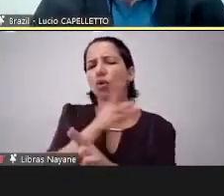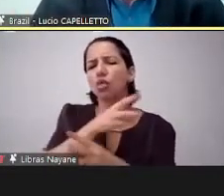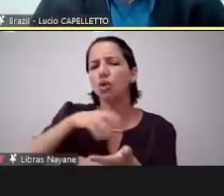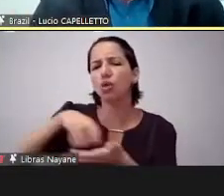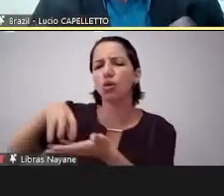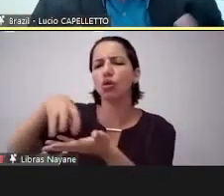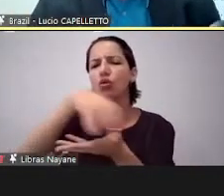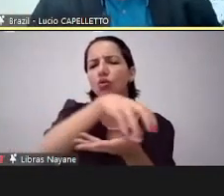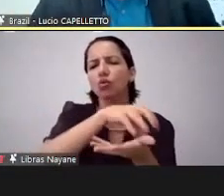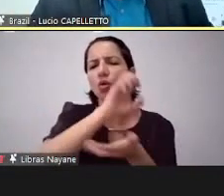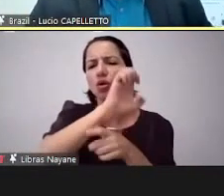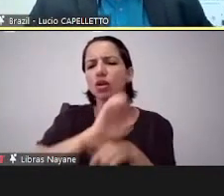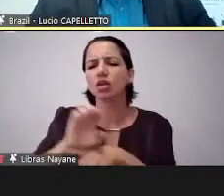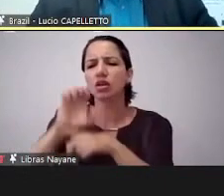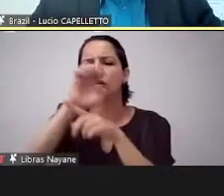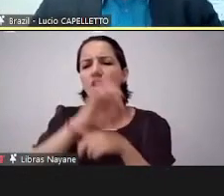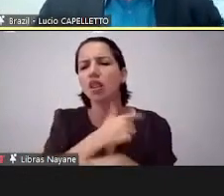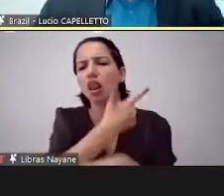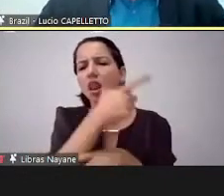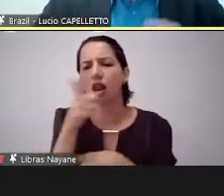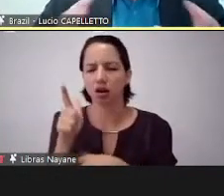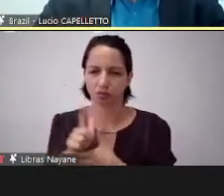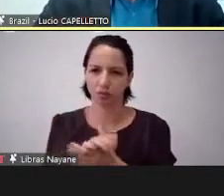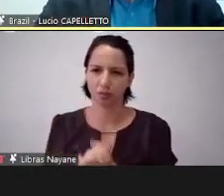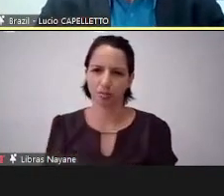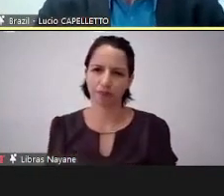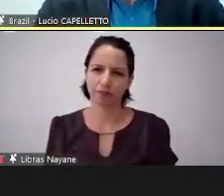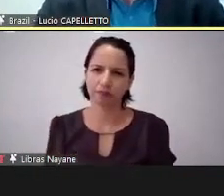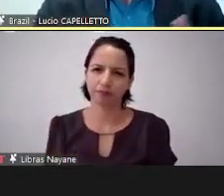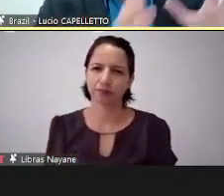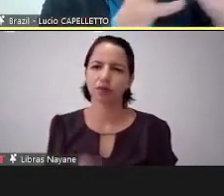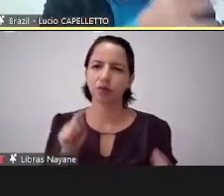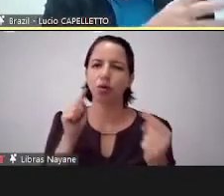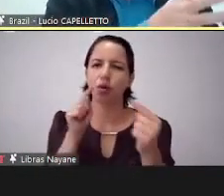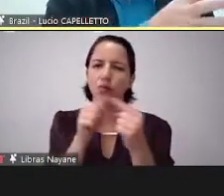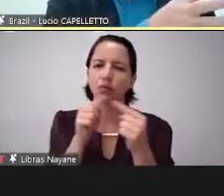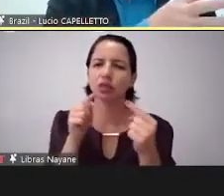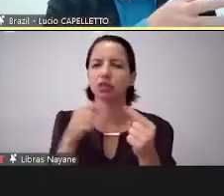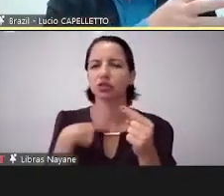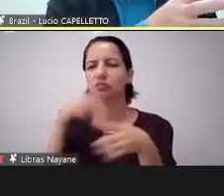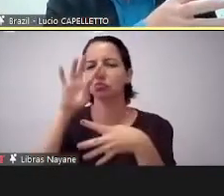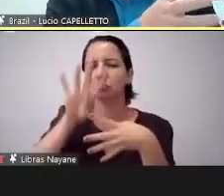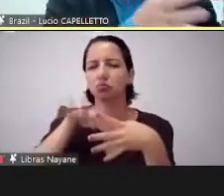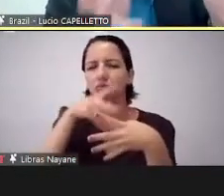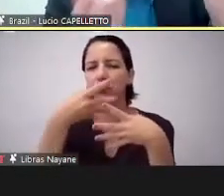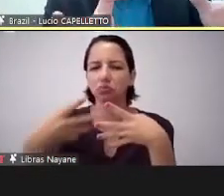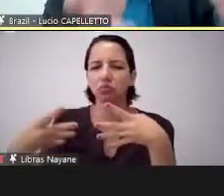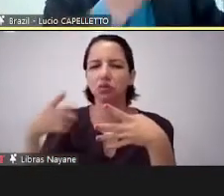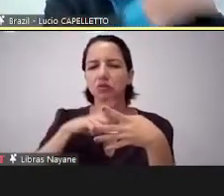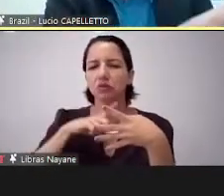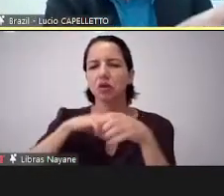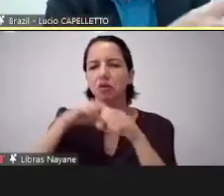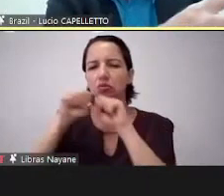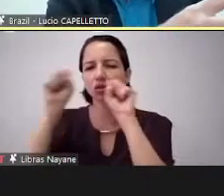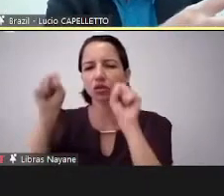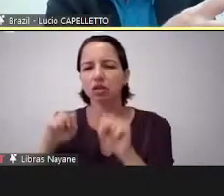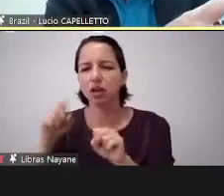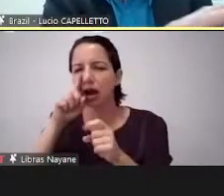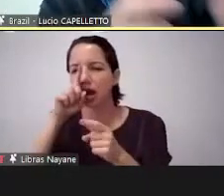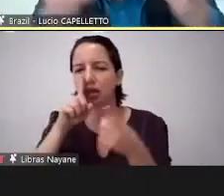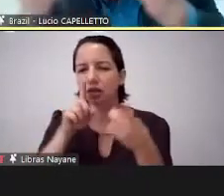the state entities. We hope to have this